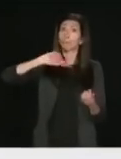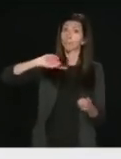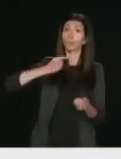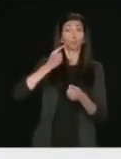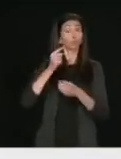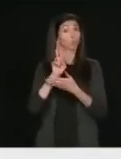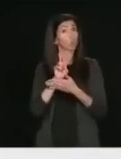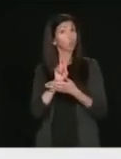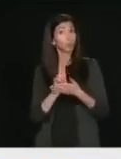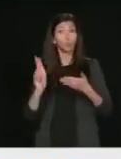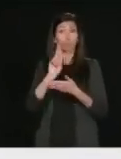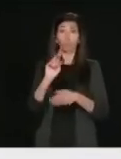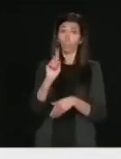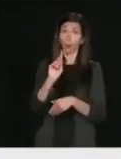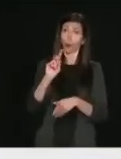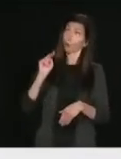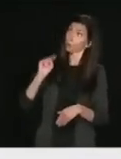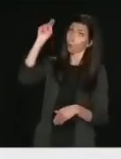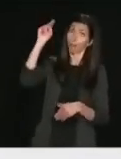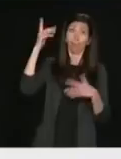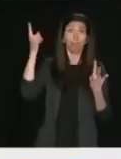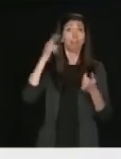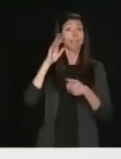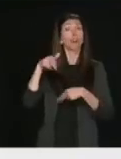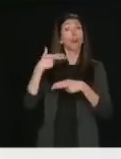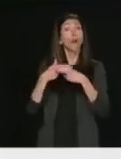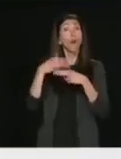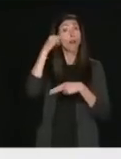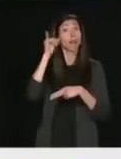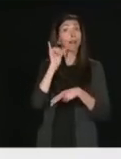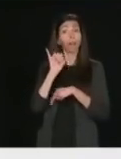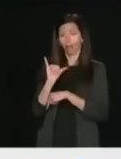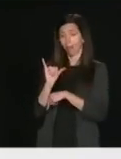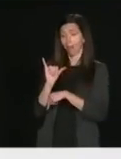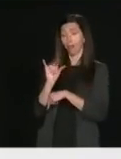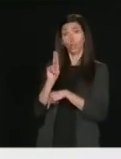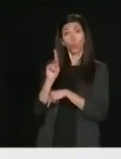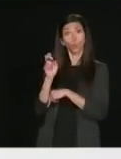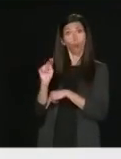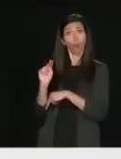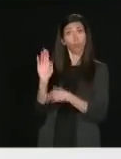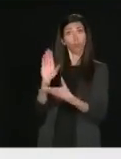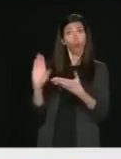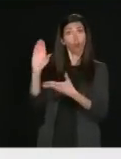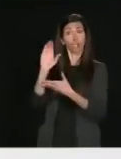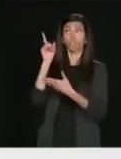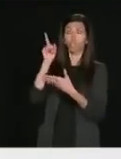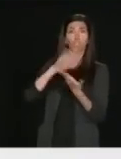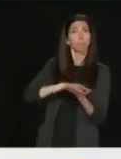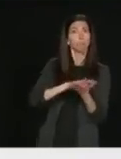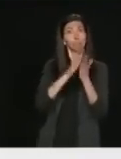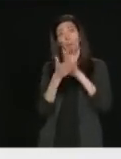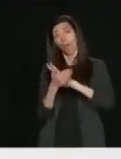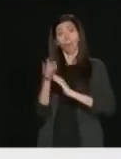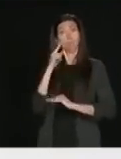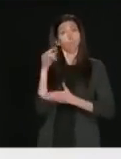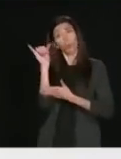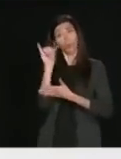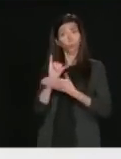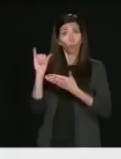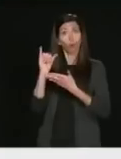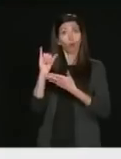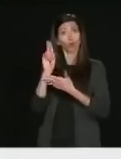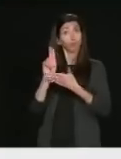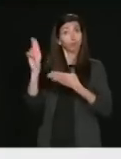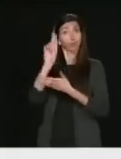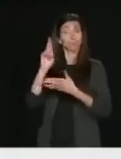North. Yukon College is becoming the new Yukon University. And as a cornerstone